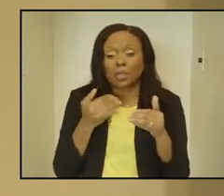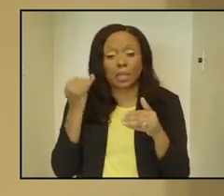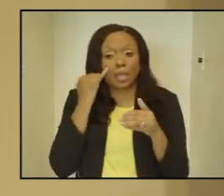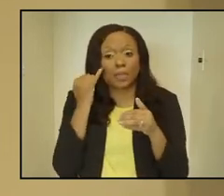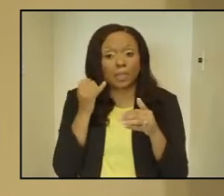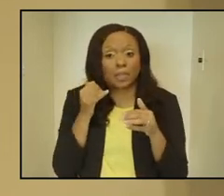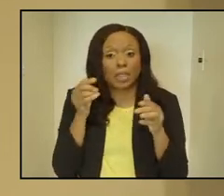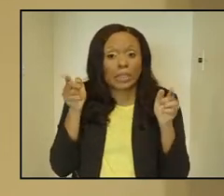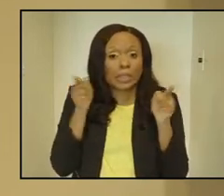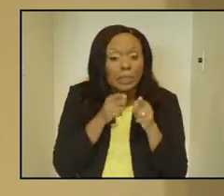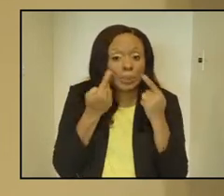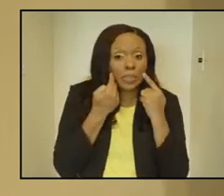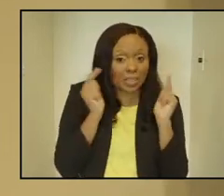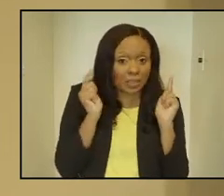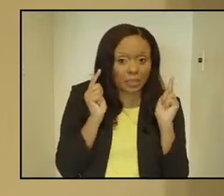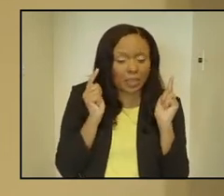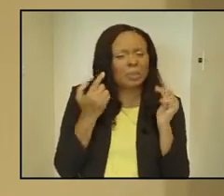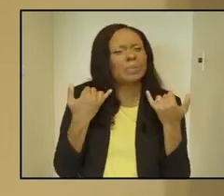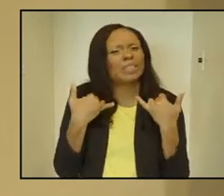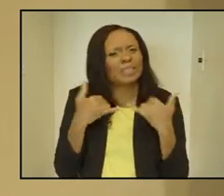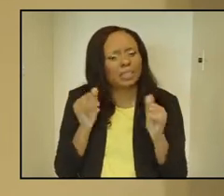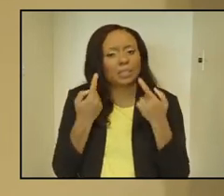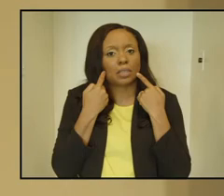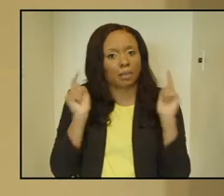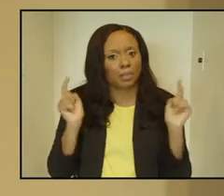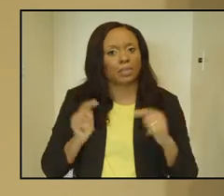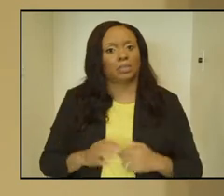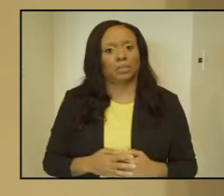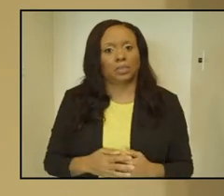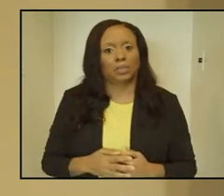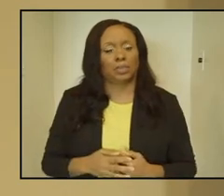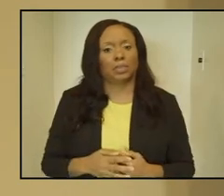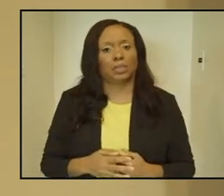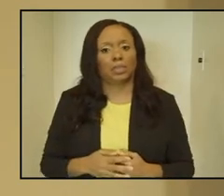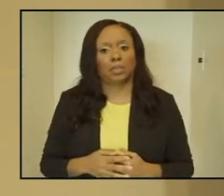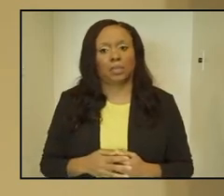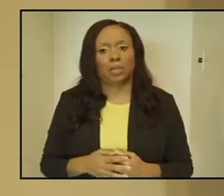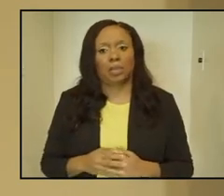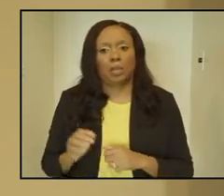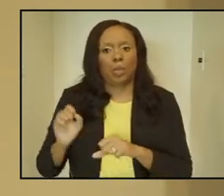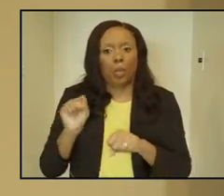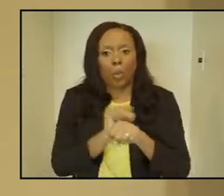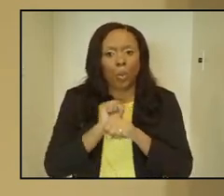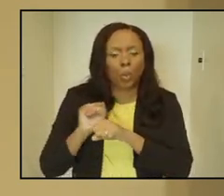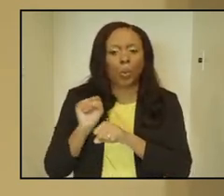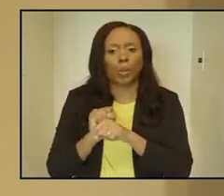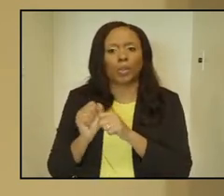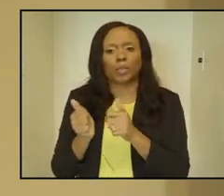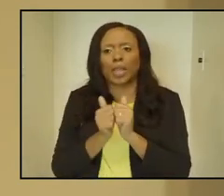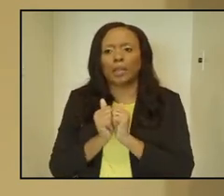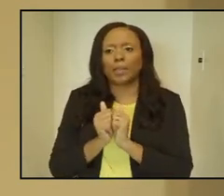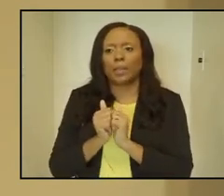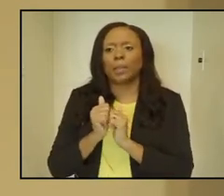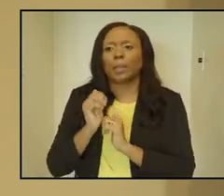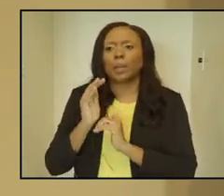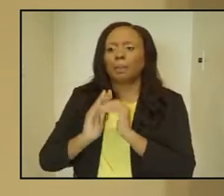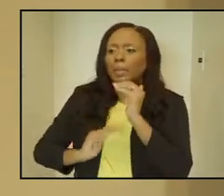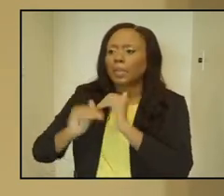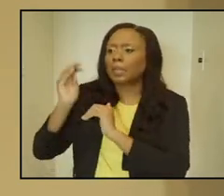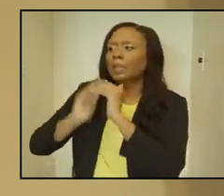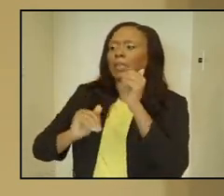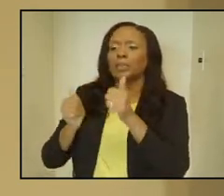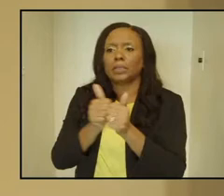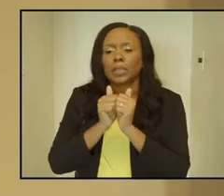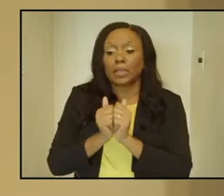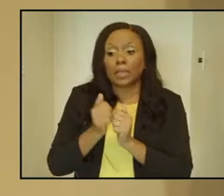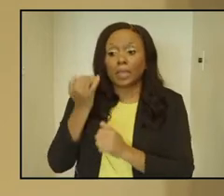or companies, that building and working together, even if it means that I benefit only from a portion